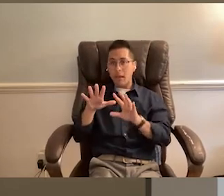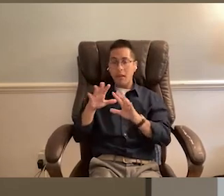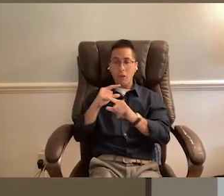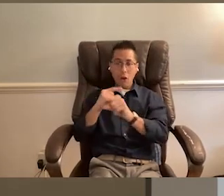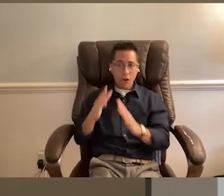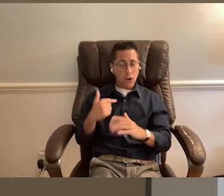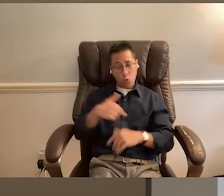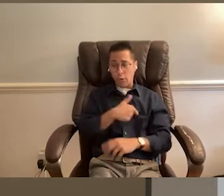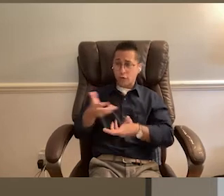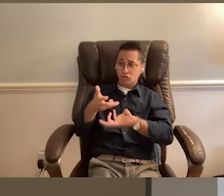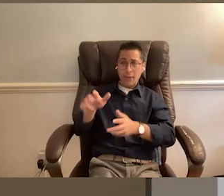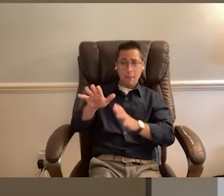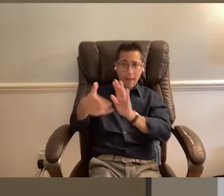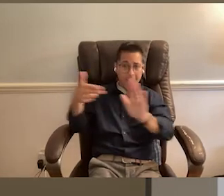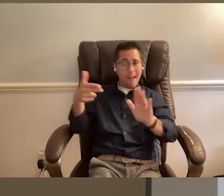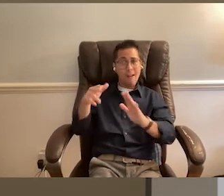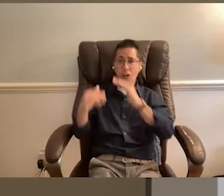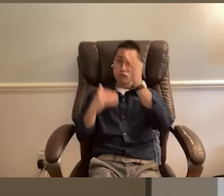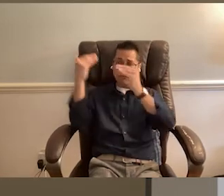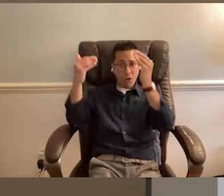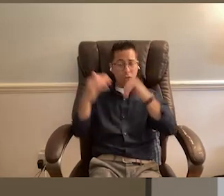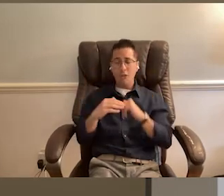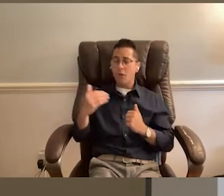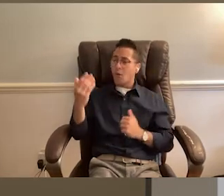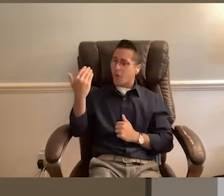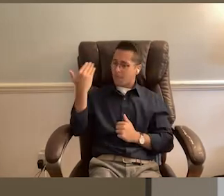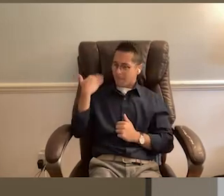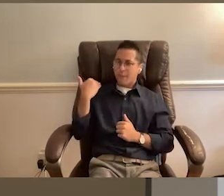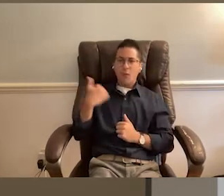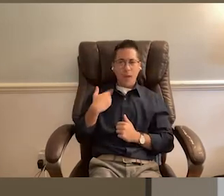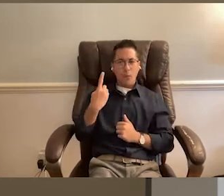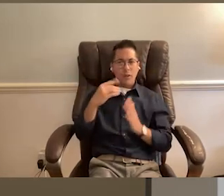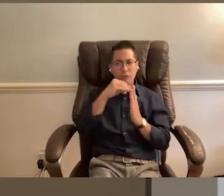about things they're interested in, trying to figure out if they want to make a career out of it. All of that is fine.